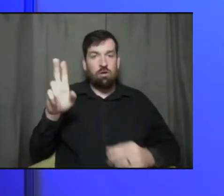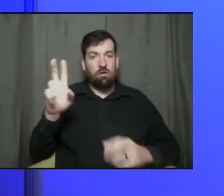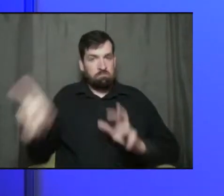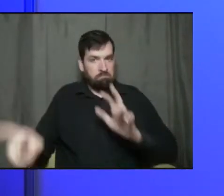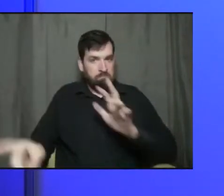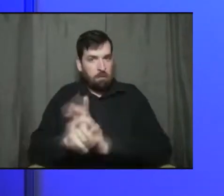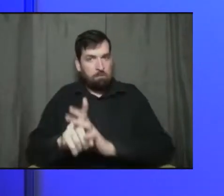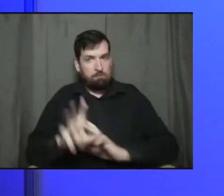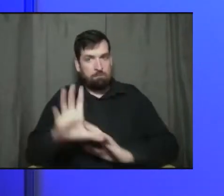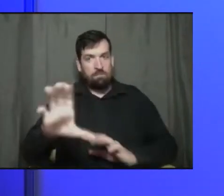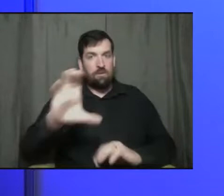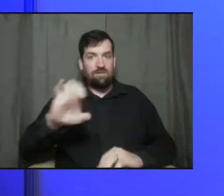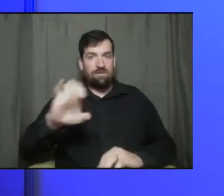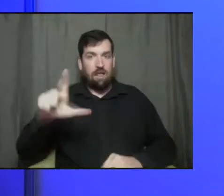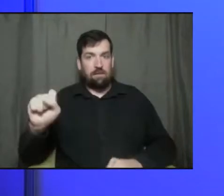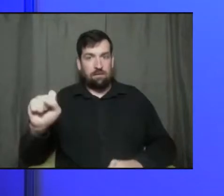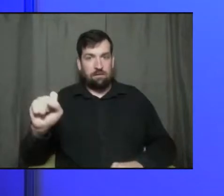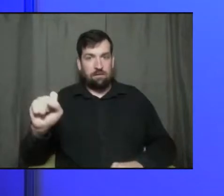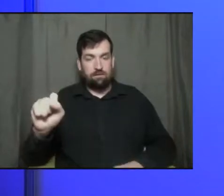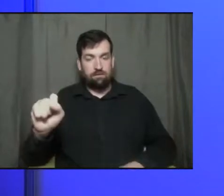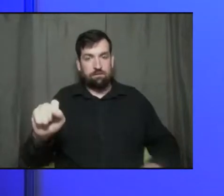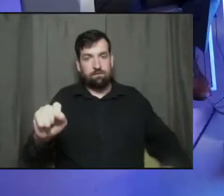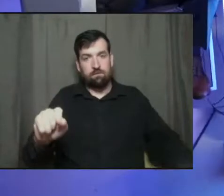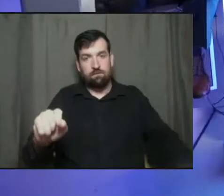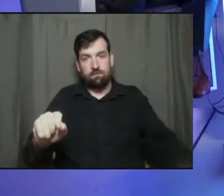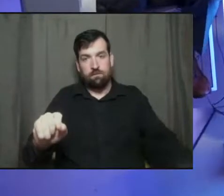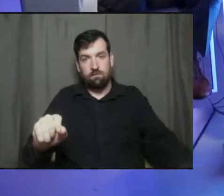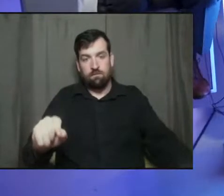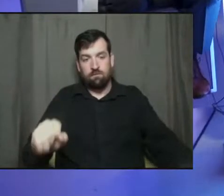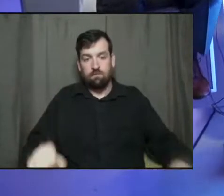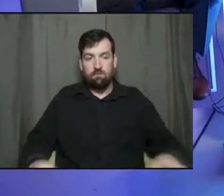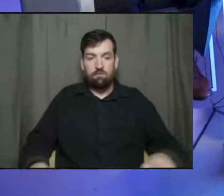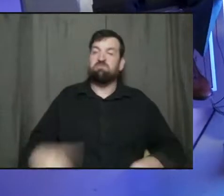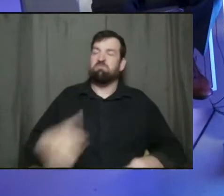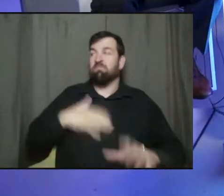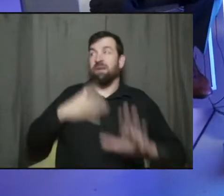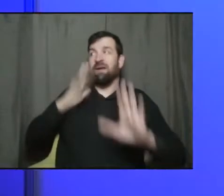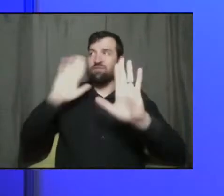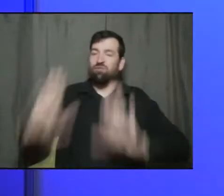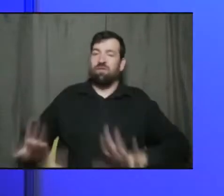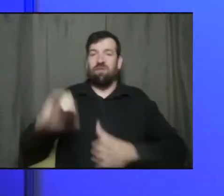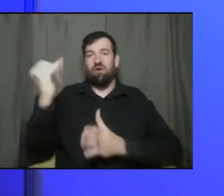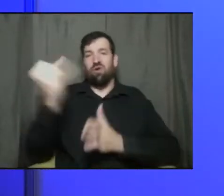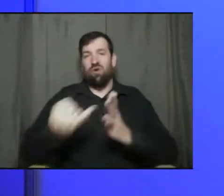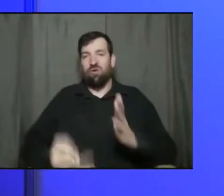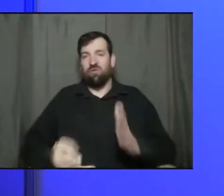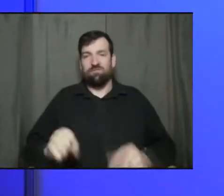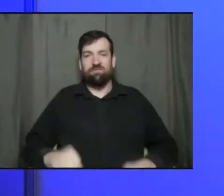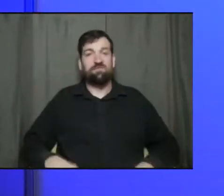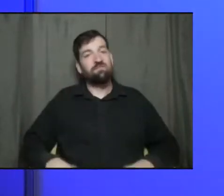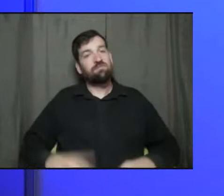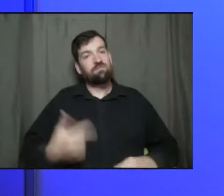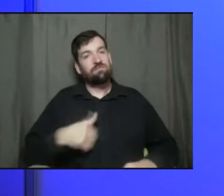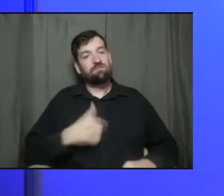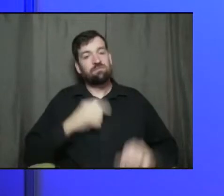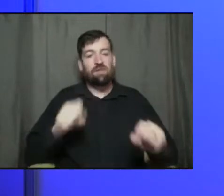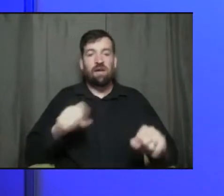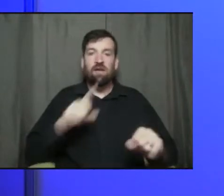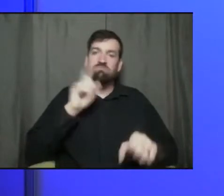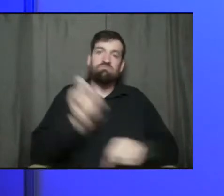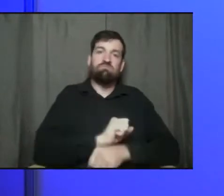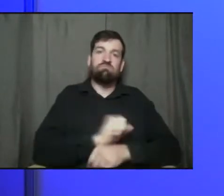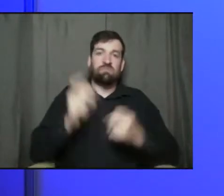you drew there. My terrific artwork, yeah. Yeah, right. And so we're able to actually see if the proof